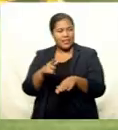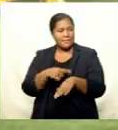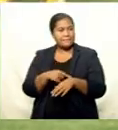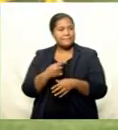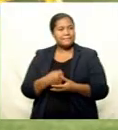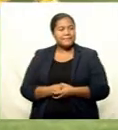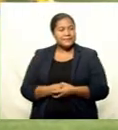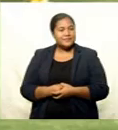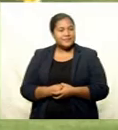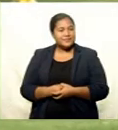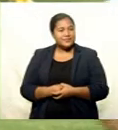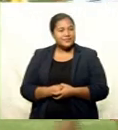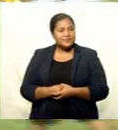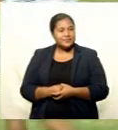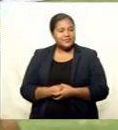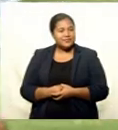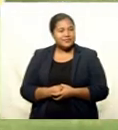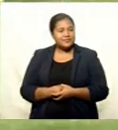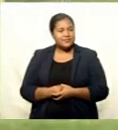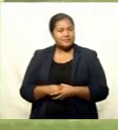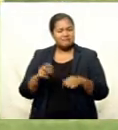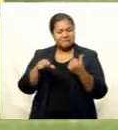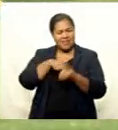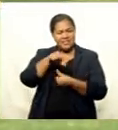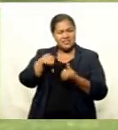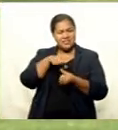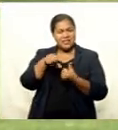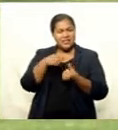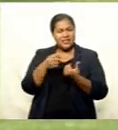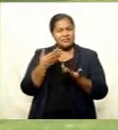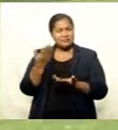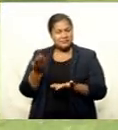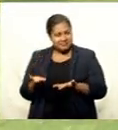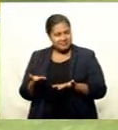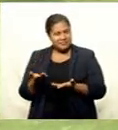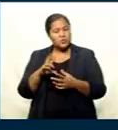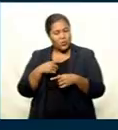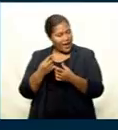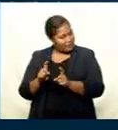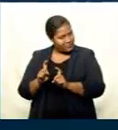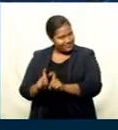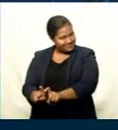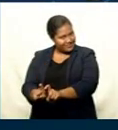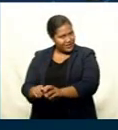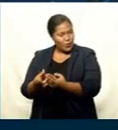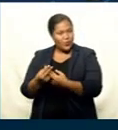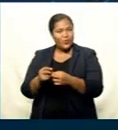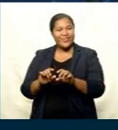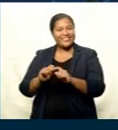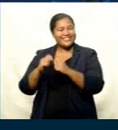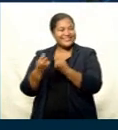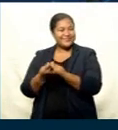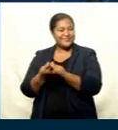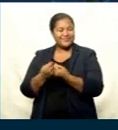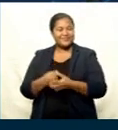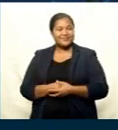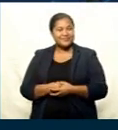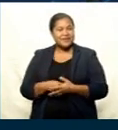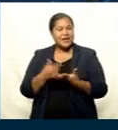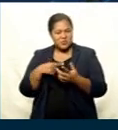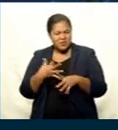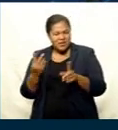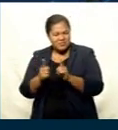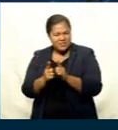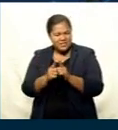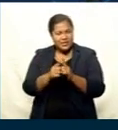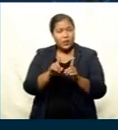report. The association has pledged to stick by its players. The only thing we thought about doing now